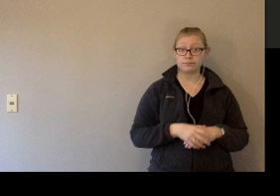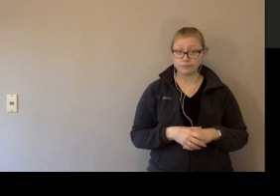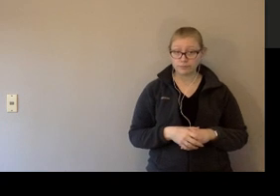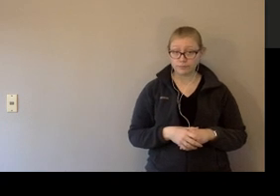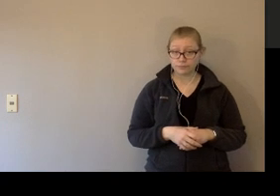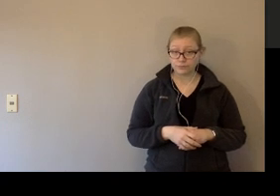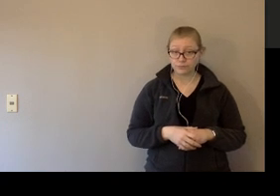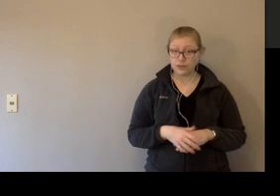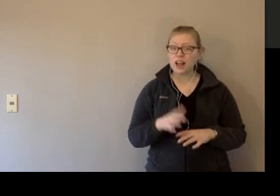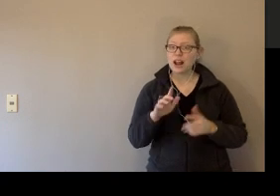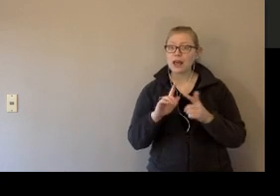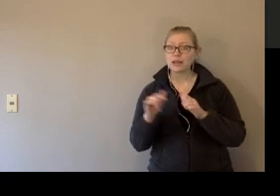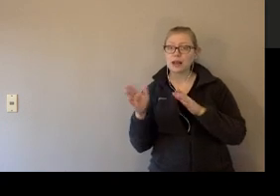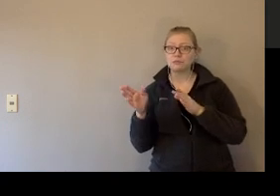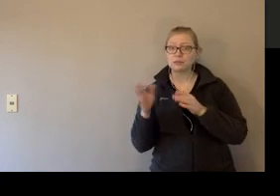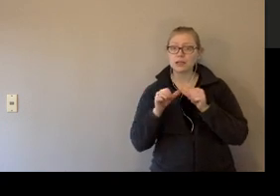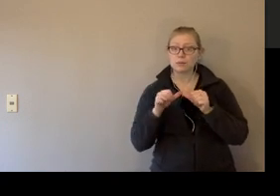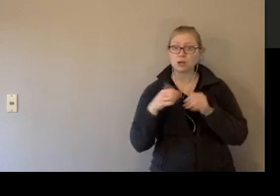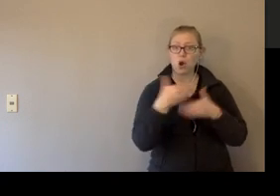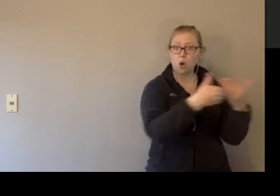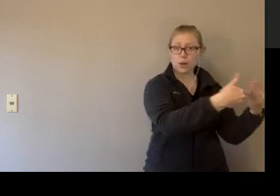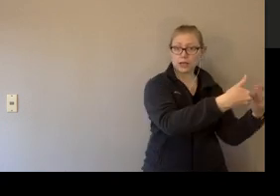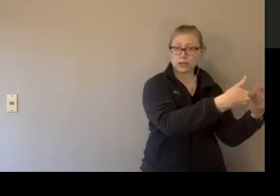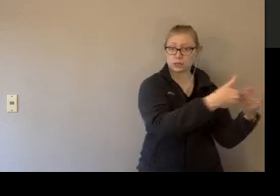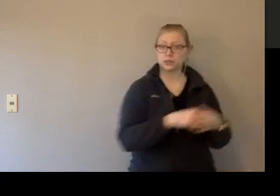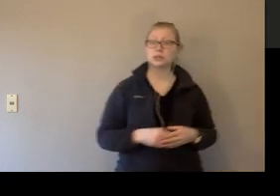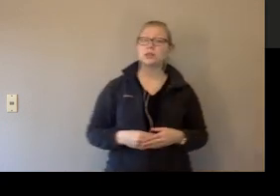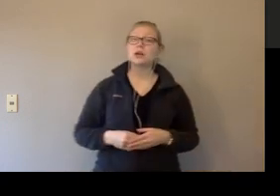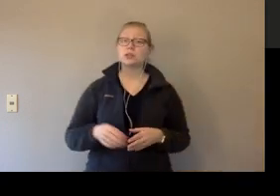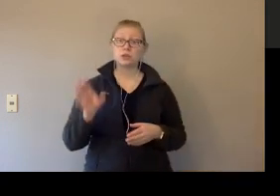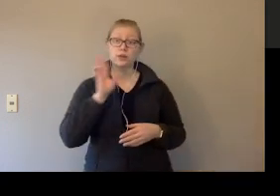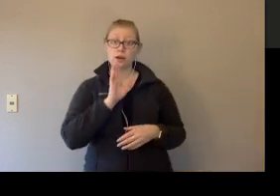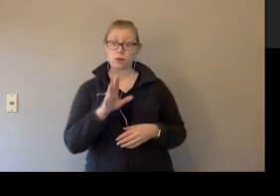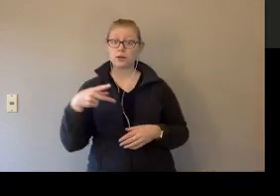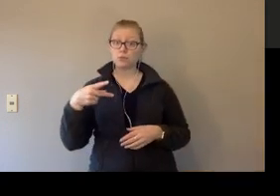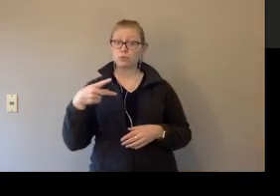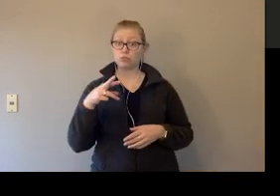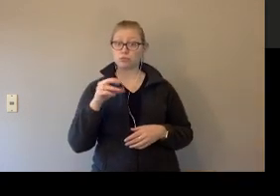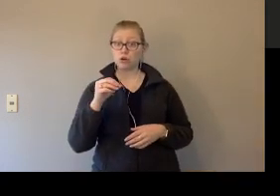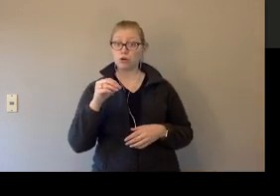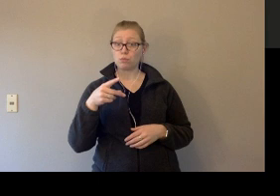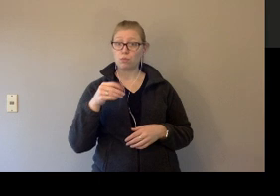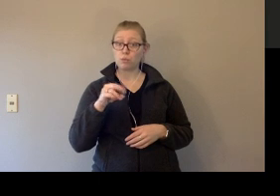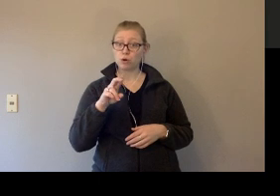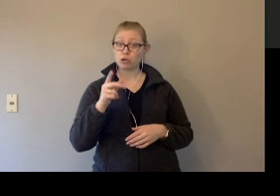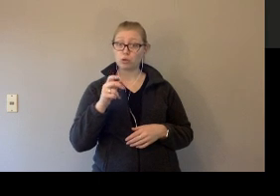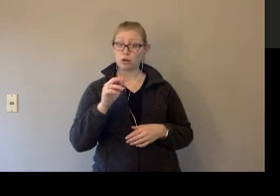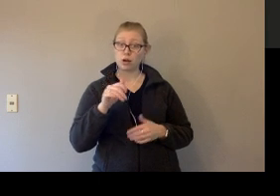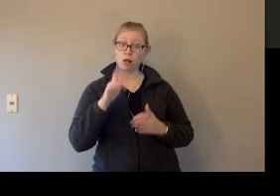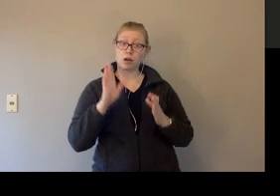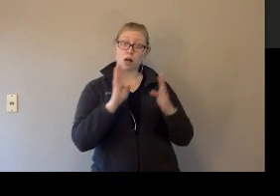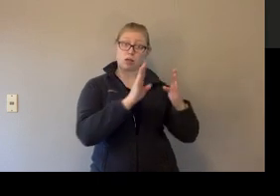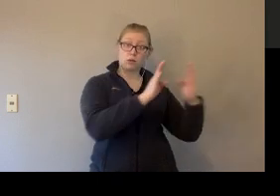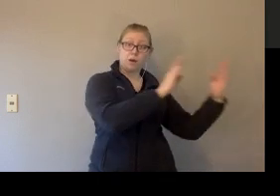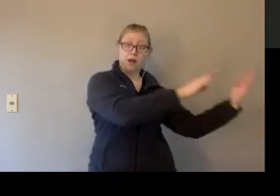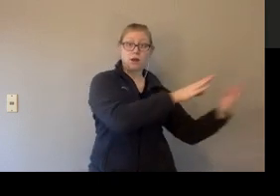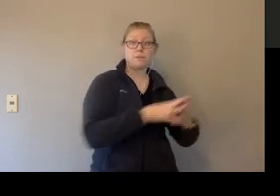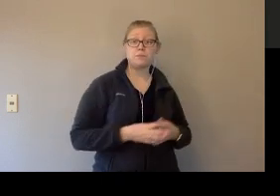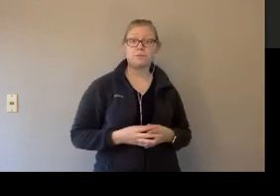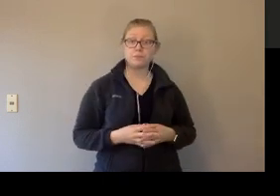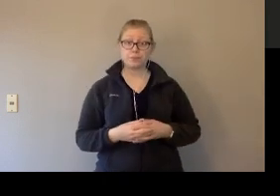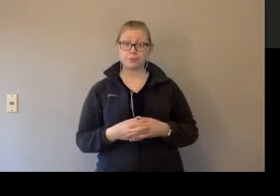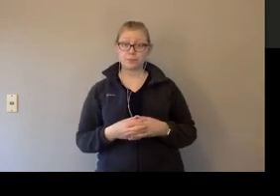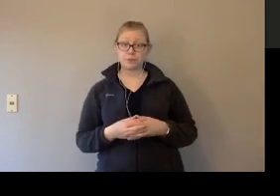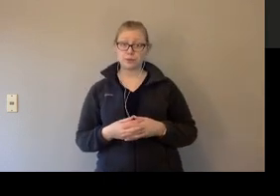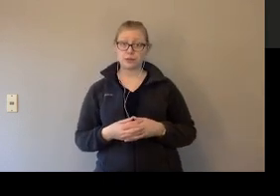MN. So they're going to be proportional all the way down. And here we have 4. It says 3 or more, so we could